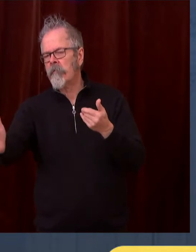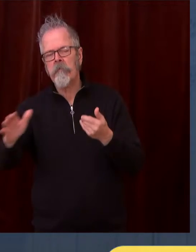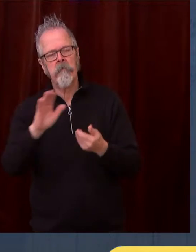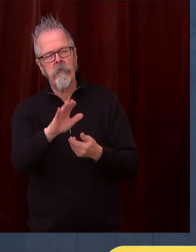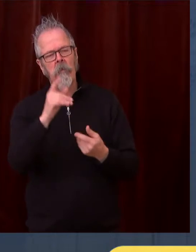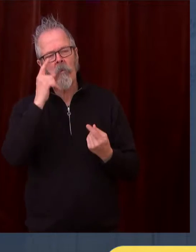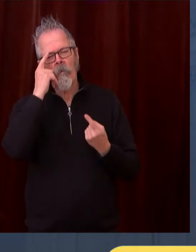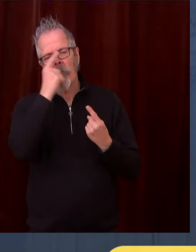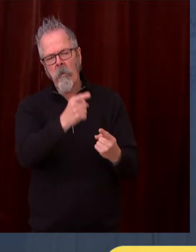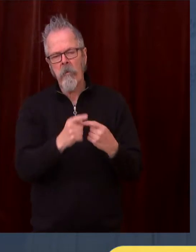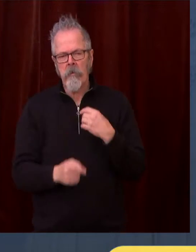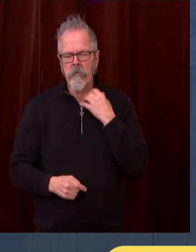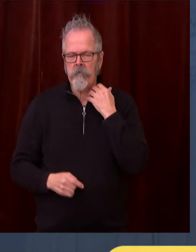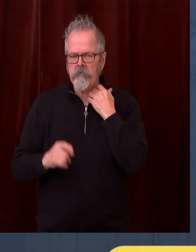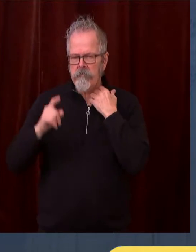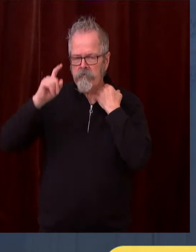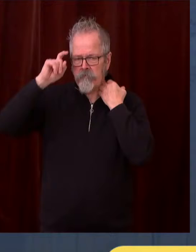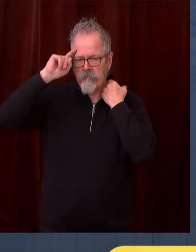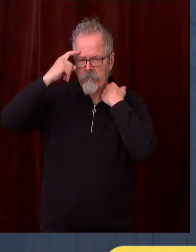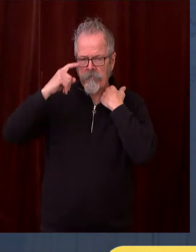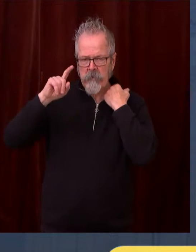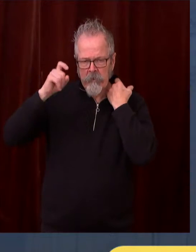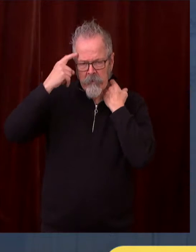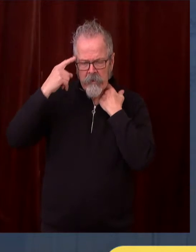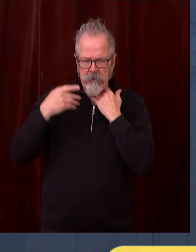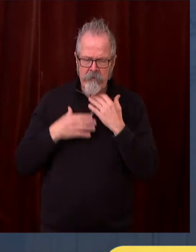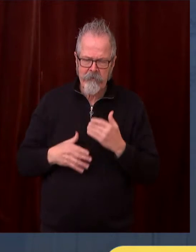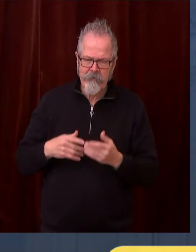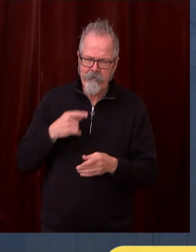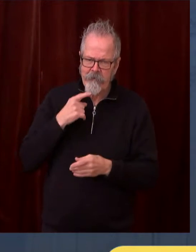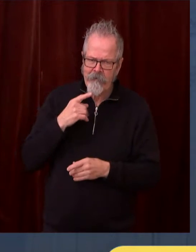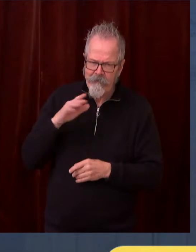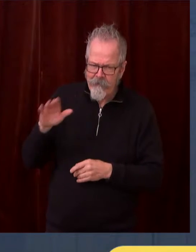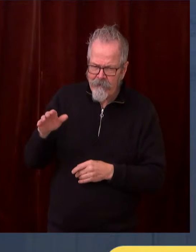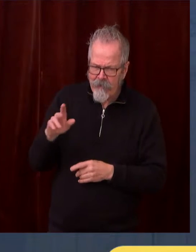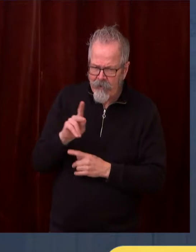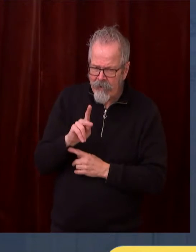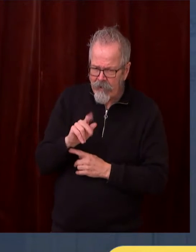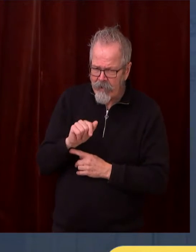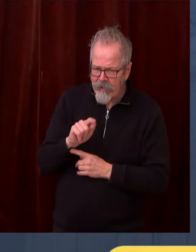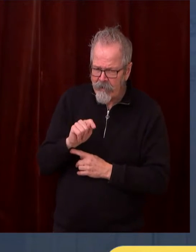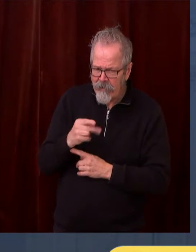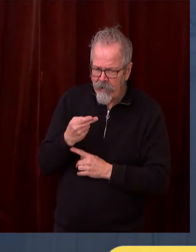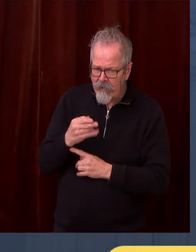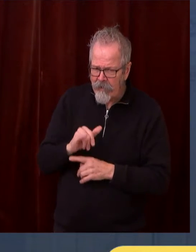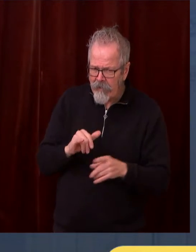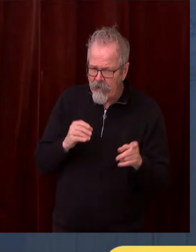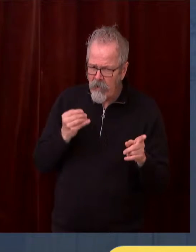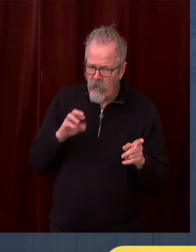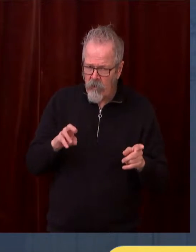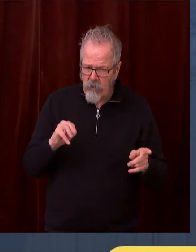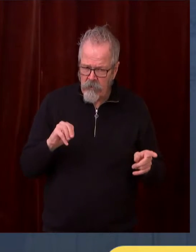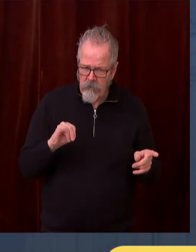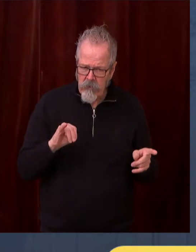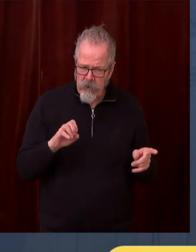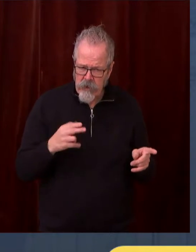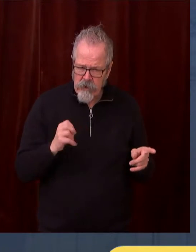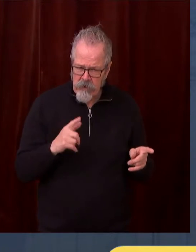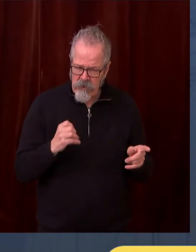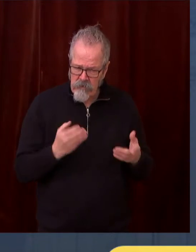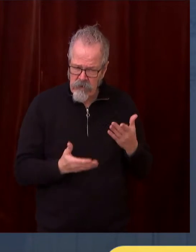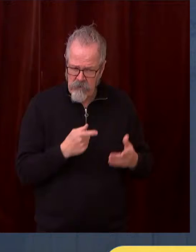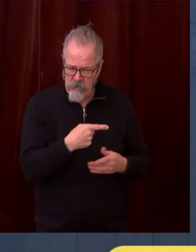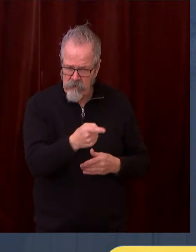Well, Kathy, do you want to talk, or Michelle, about potential percentages, realizing these are all preliminary numbers because they depend on the